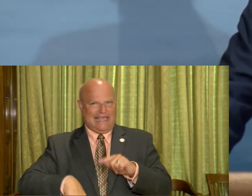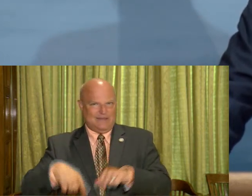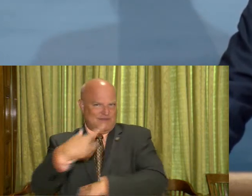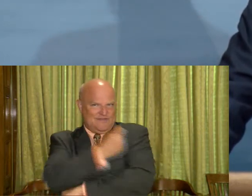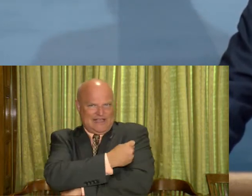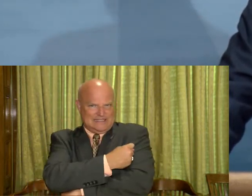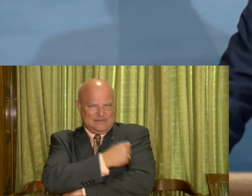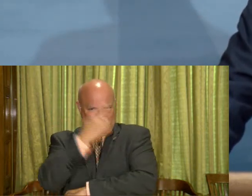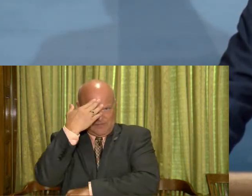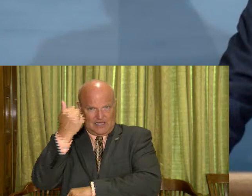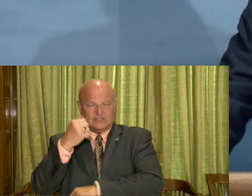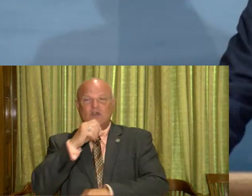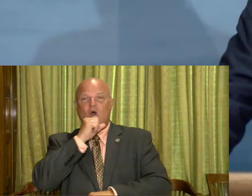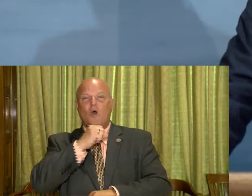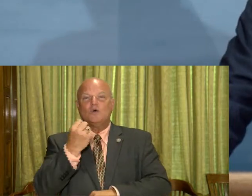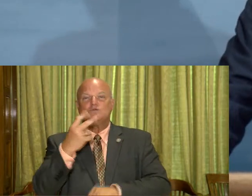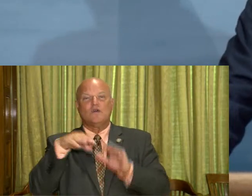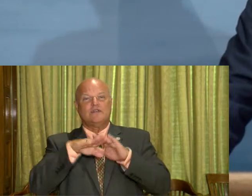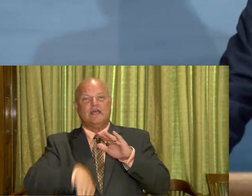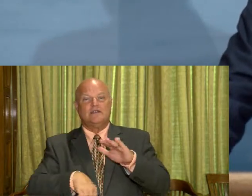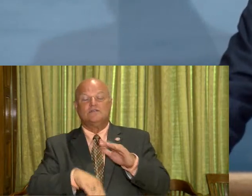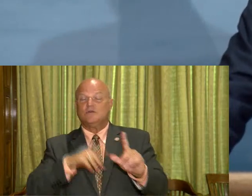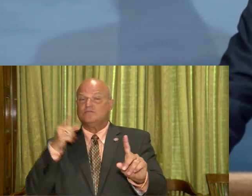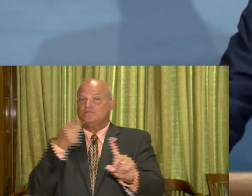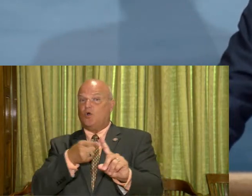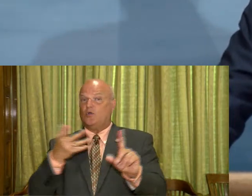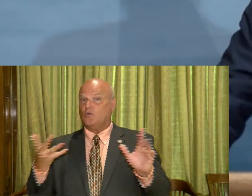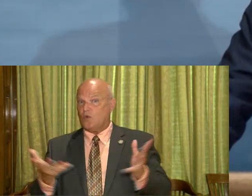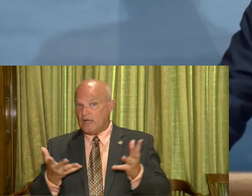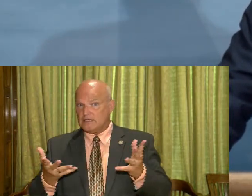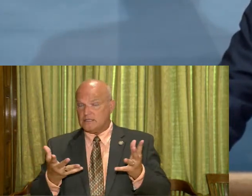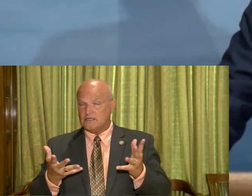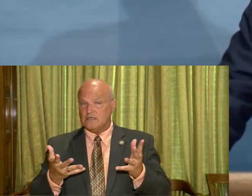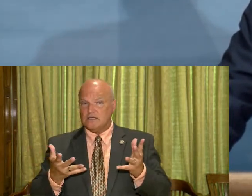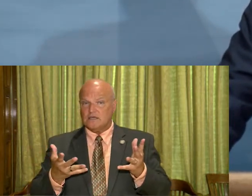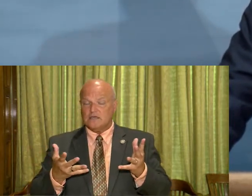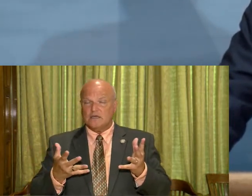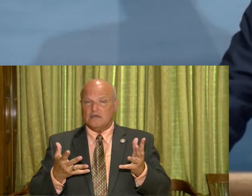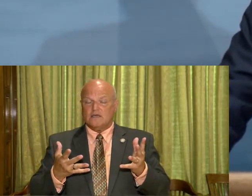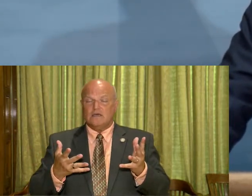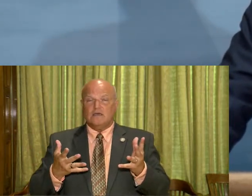be vaccinated. And that makes the point that